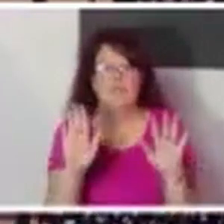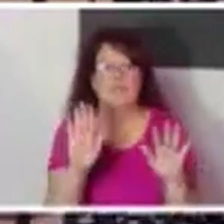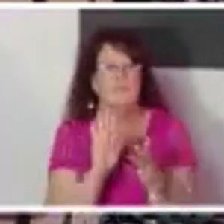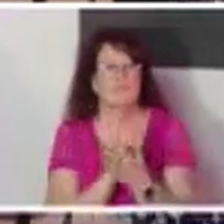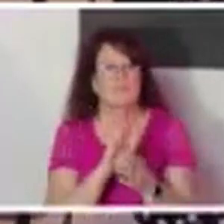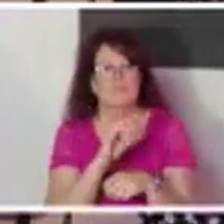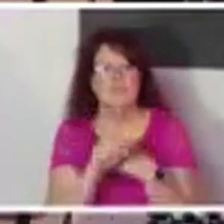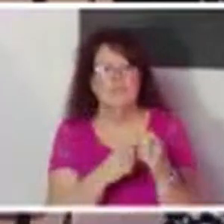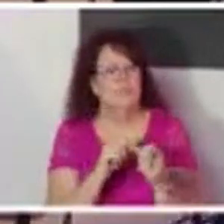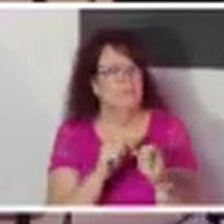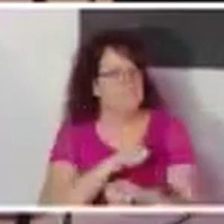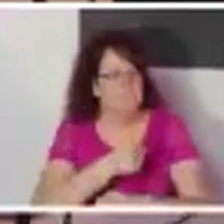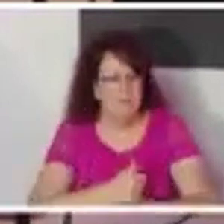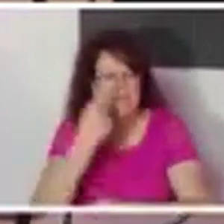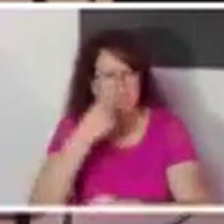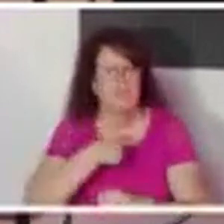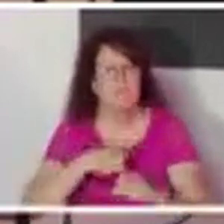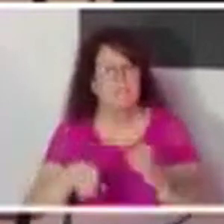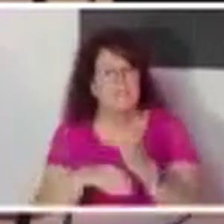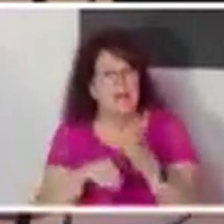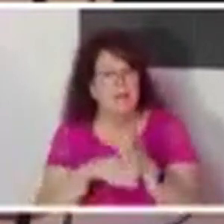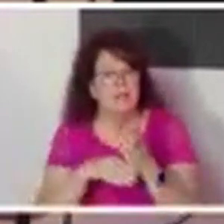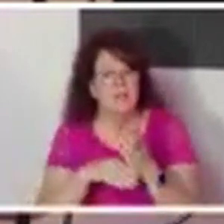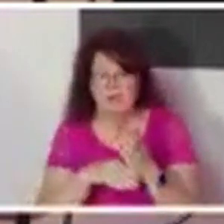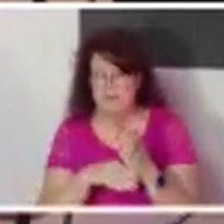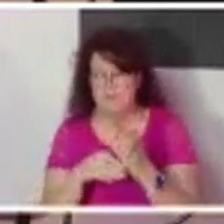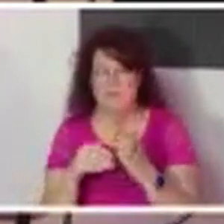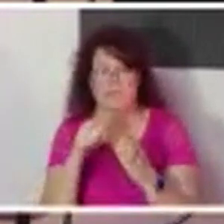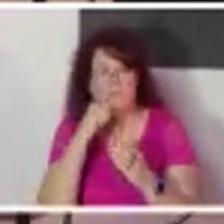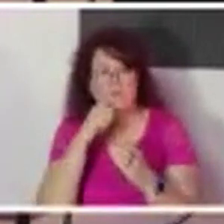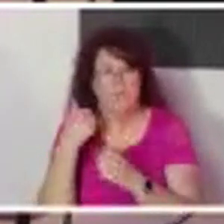stable for me. I played soccer for years. I was a Girl Scout,